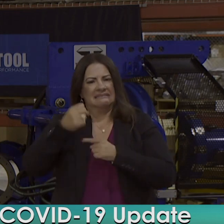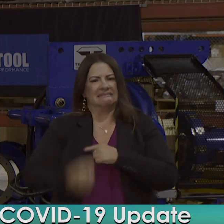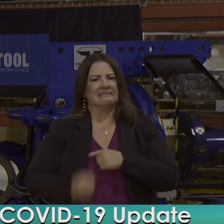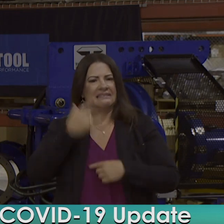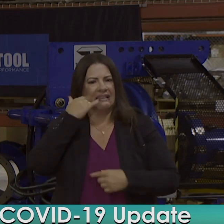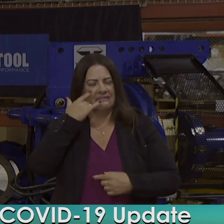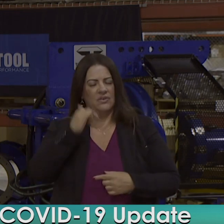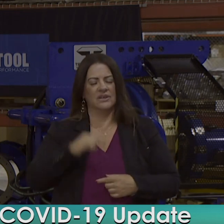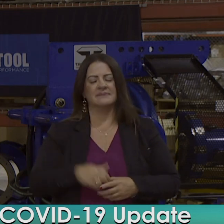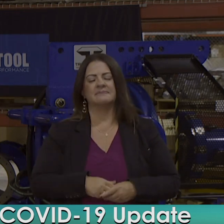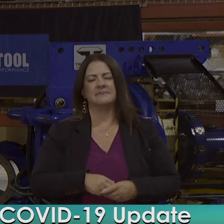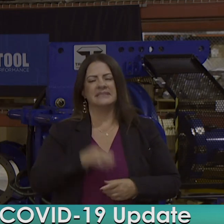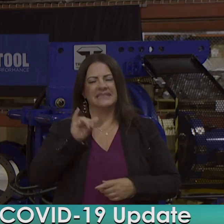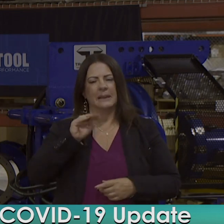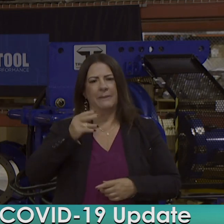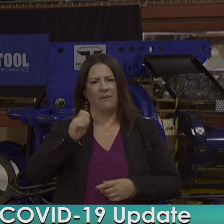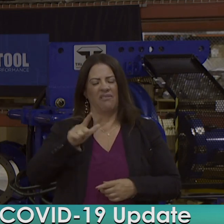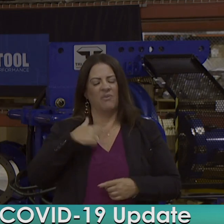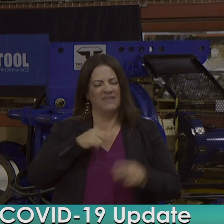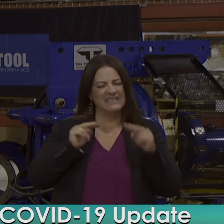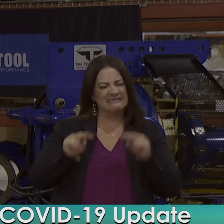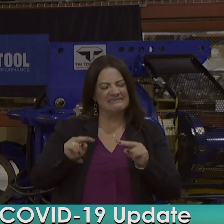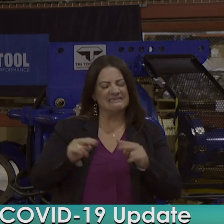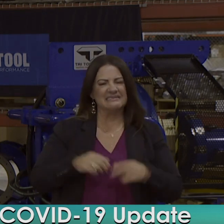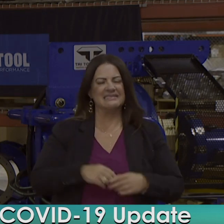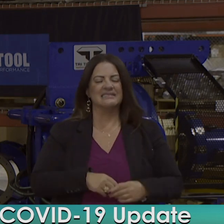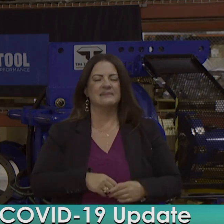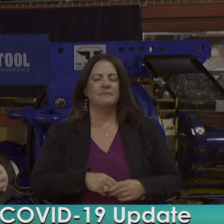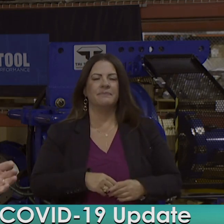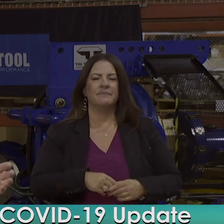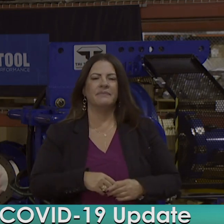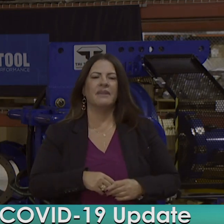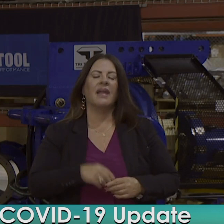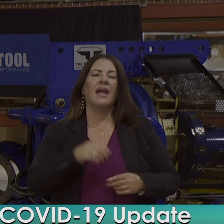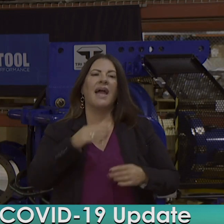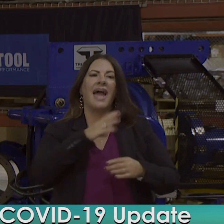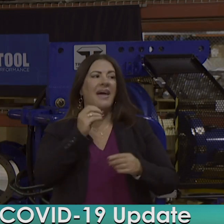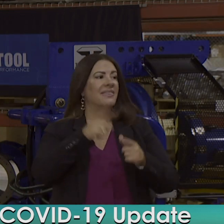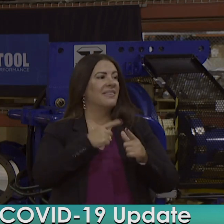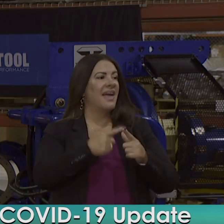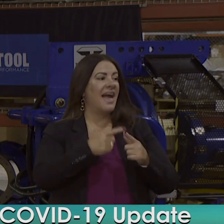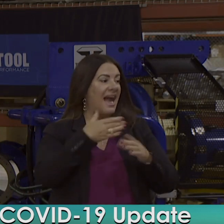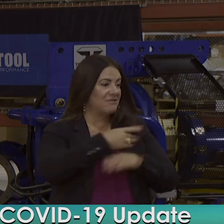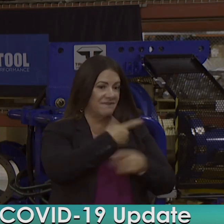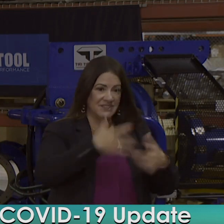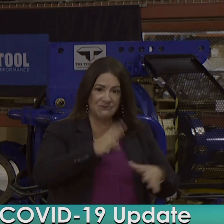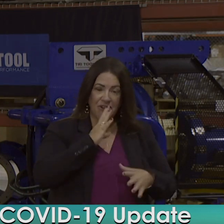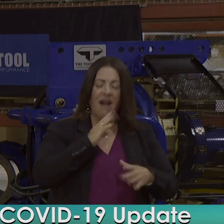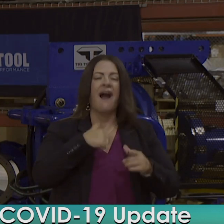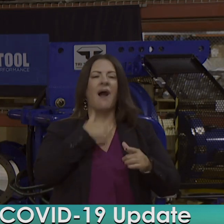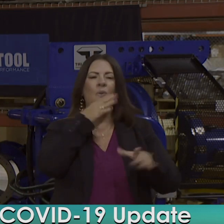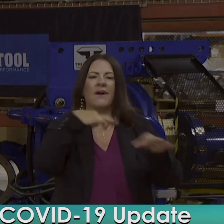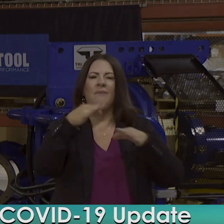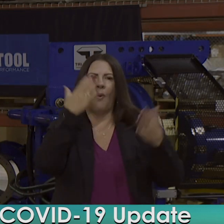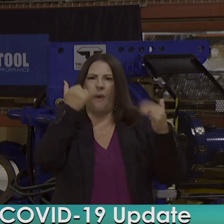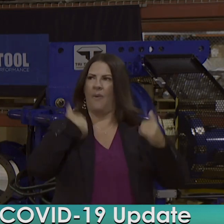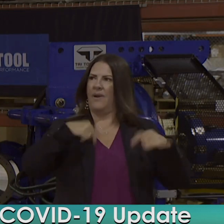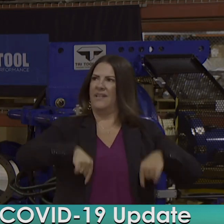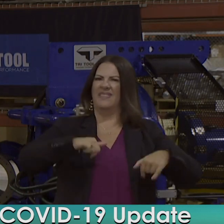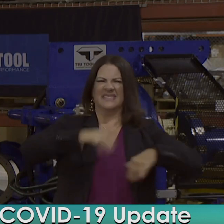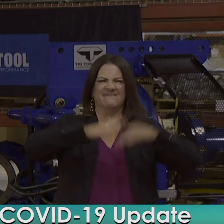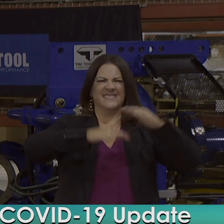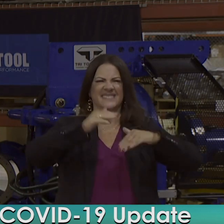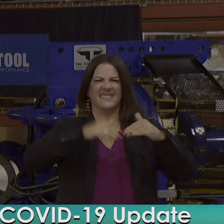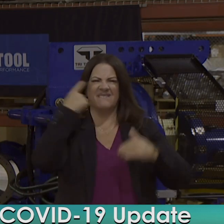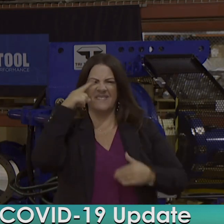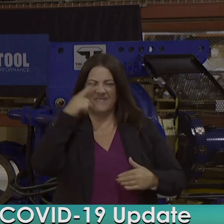needs particular attention. And then I'll get to why we are here at this wonderful warehouse facility in the first place,